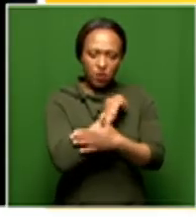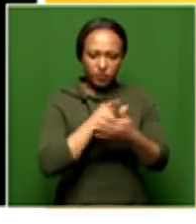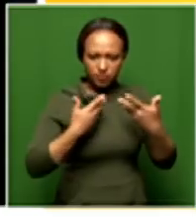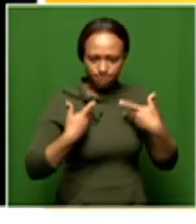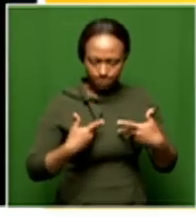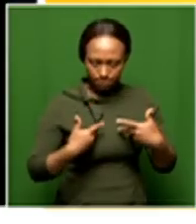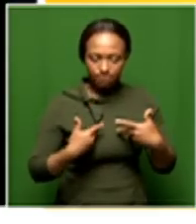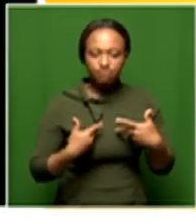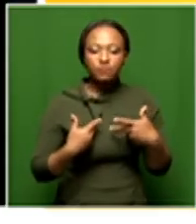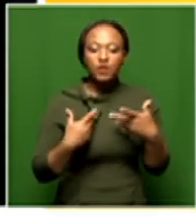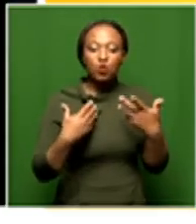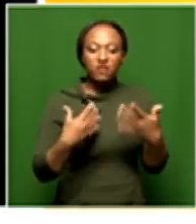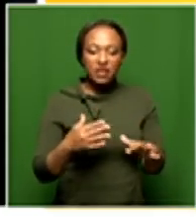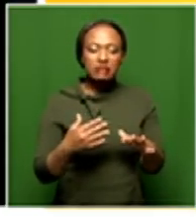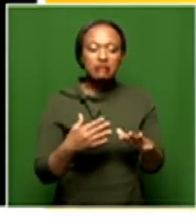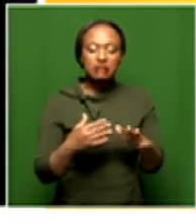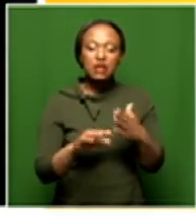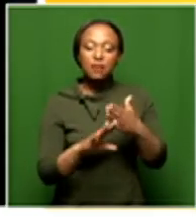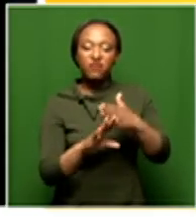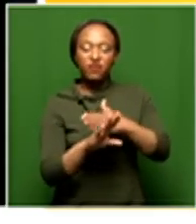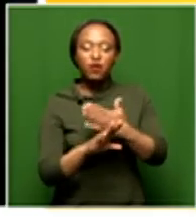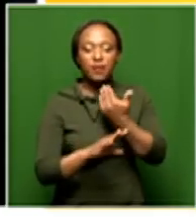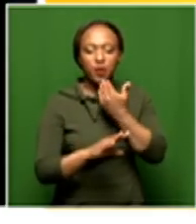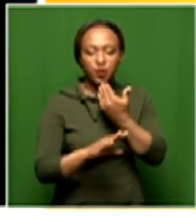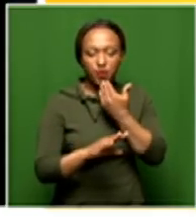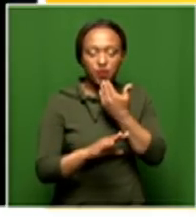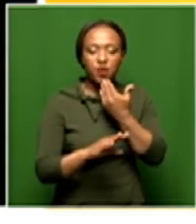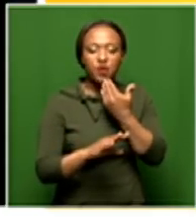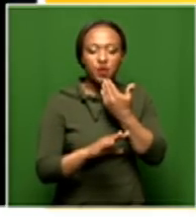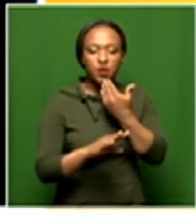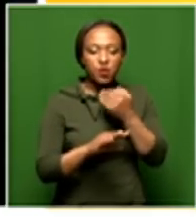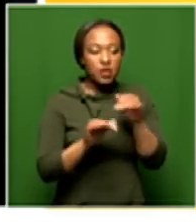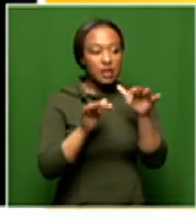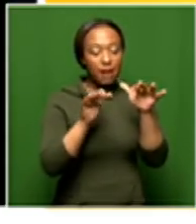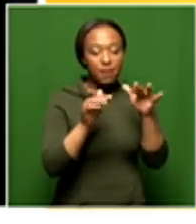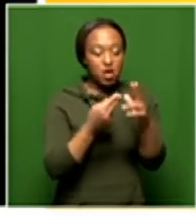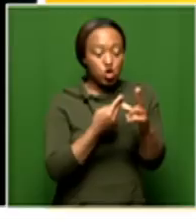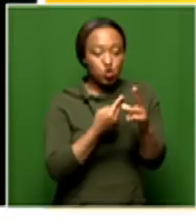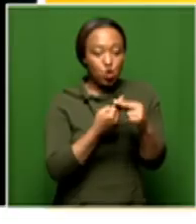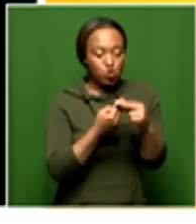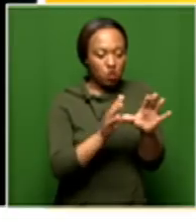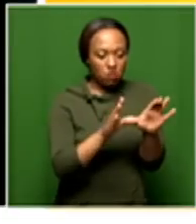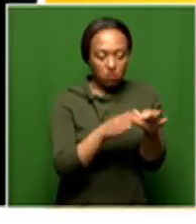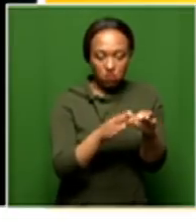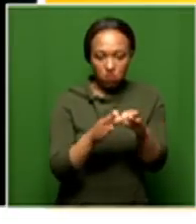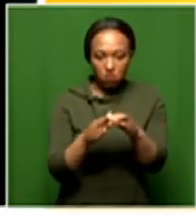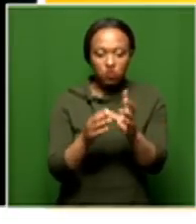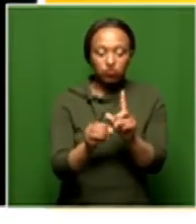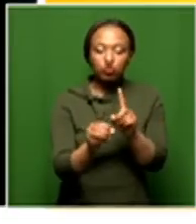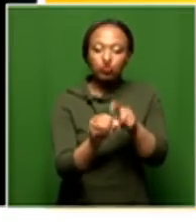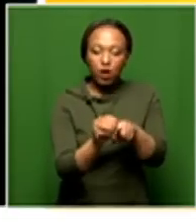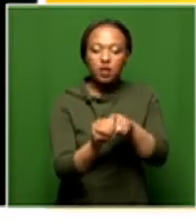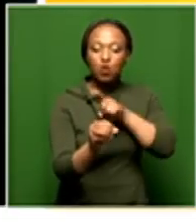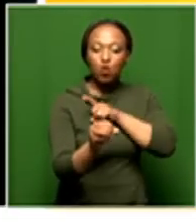we have joined the call by the public sector unions regarding protection